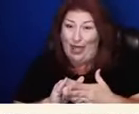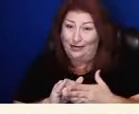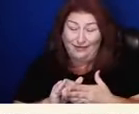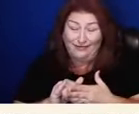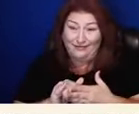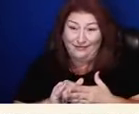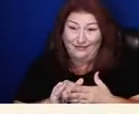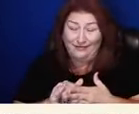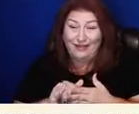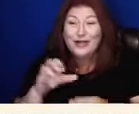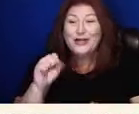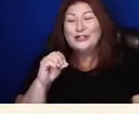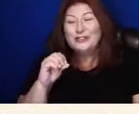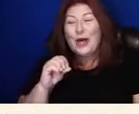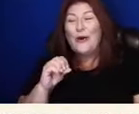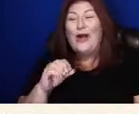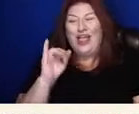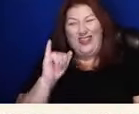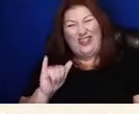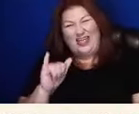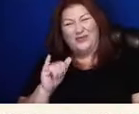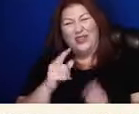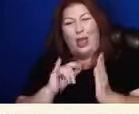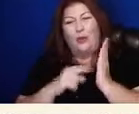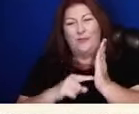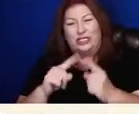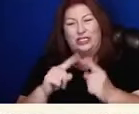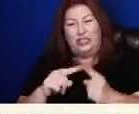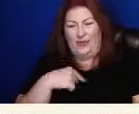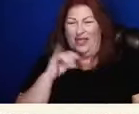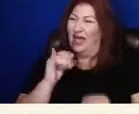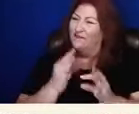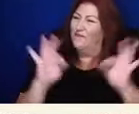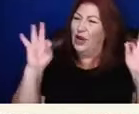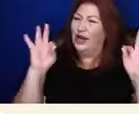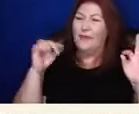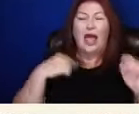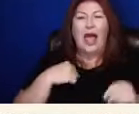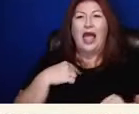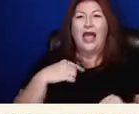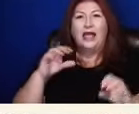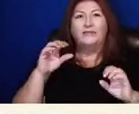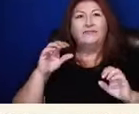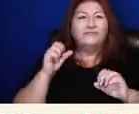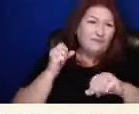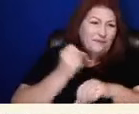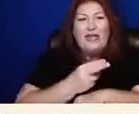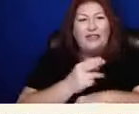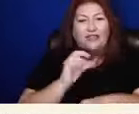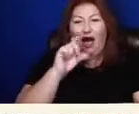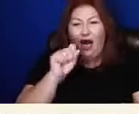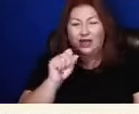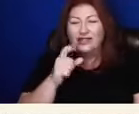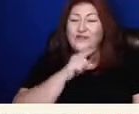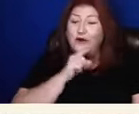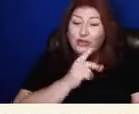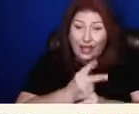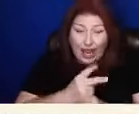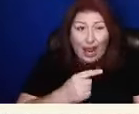odds. And so that's what that represented to me, is that freedom of defying the odds of having been in foster care, having mental